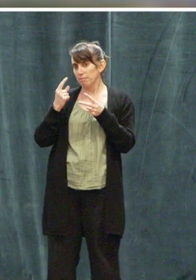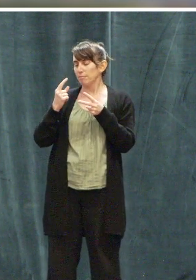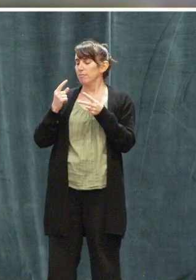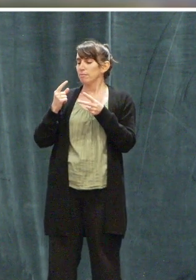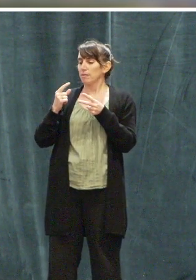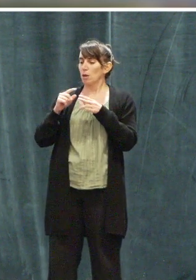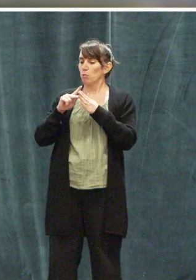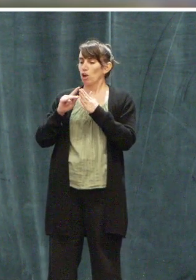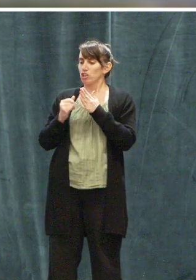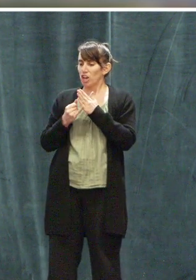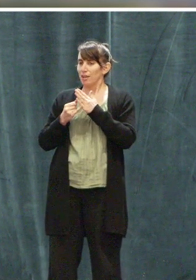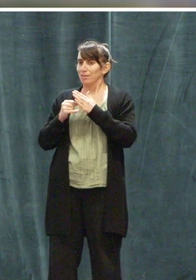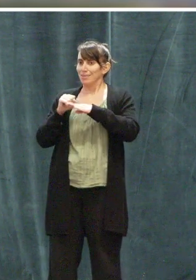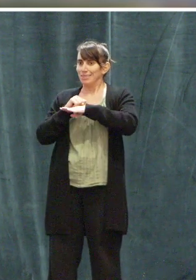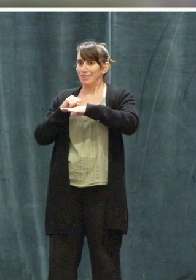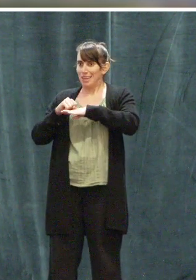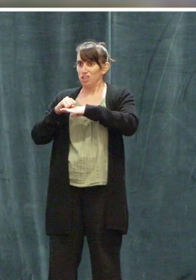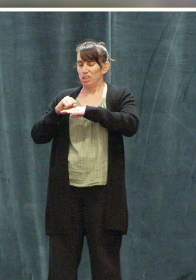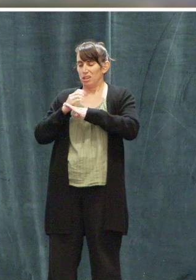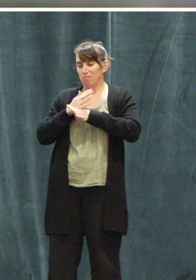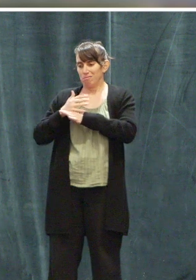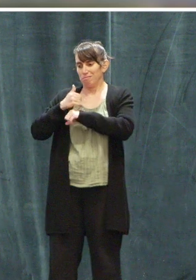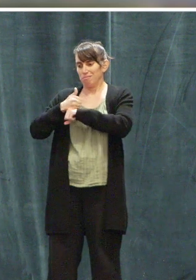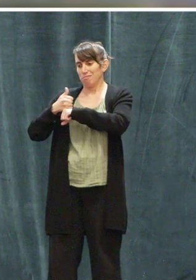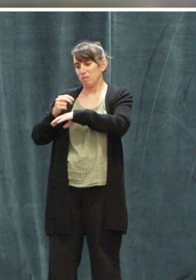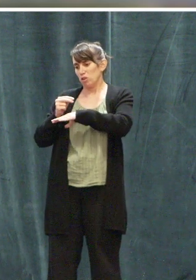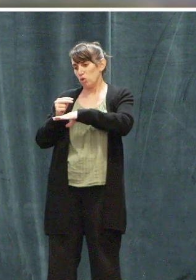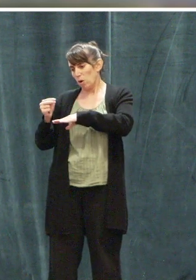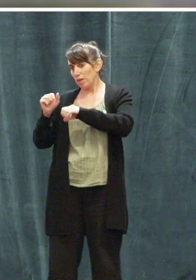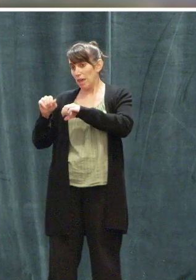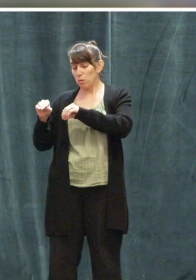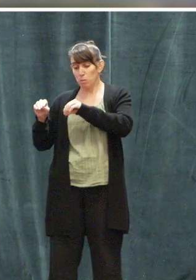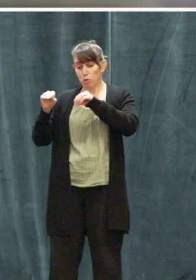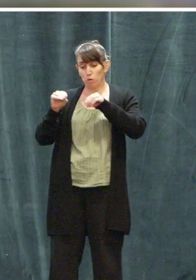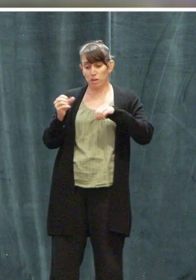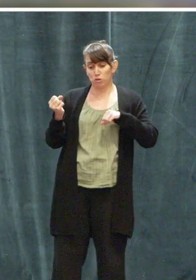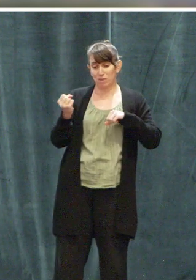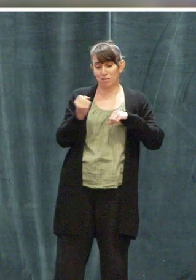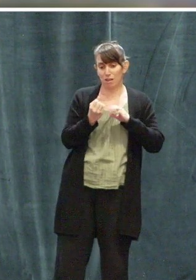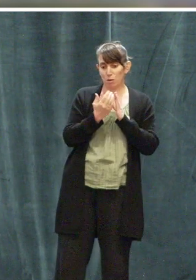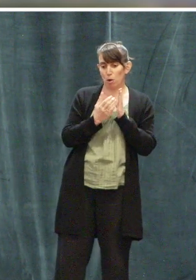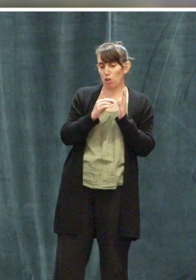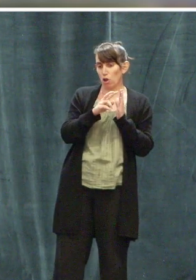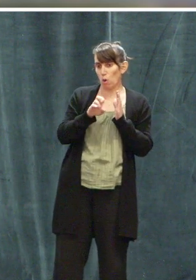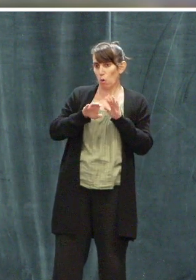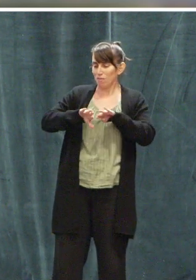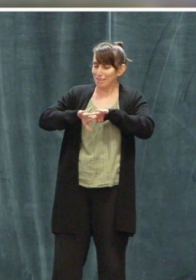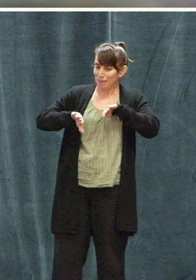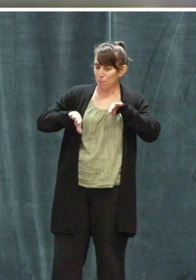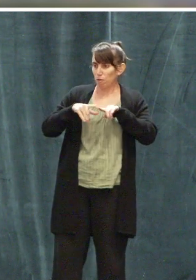for 5 years. Is it possible to move it to the southern side of the cove away from the residential area?